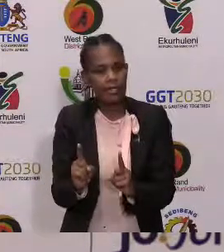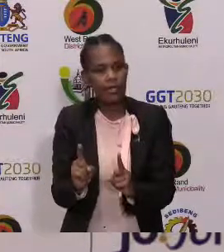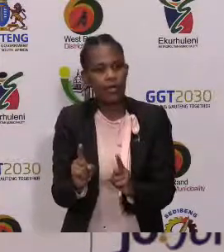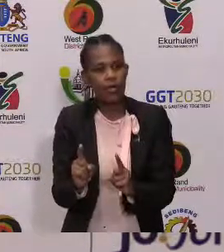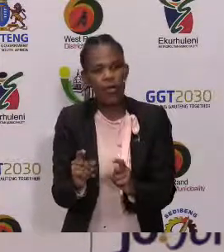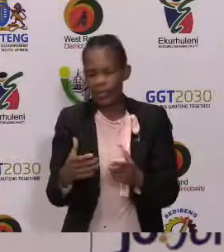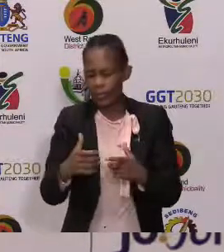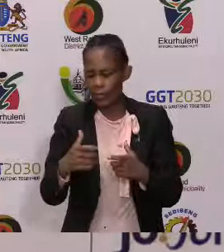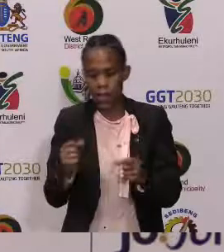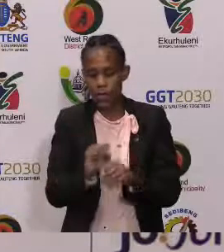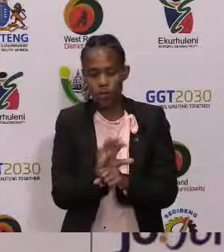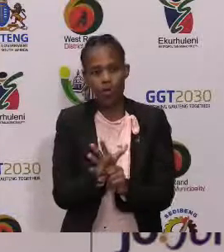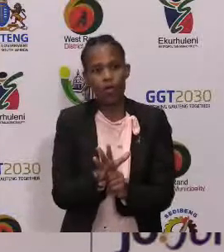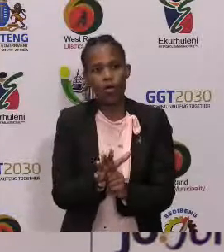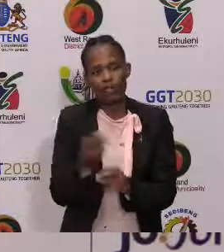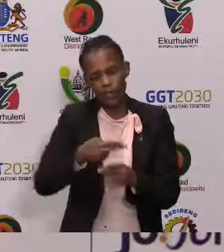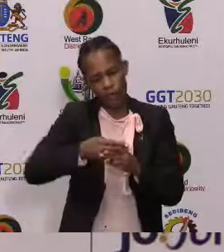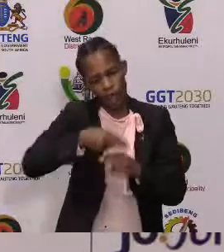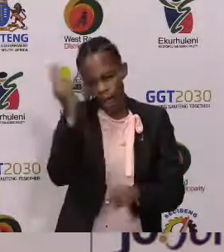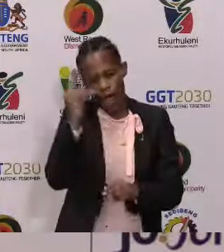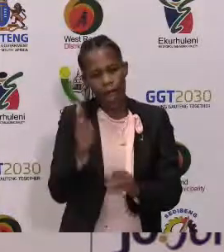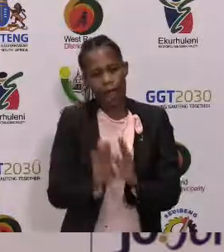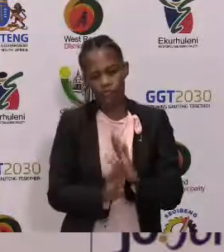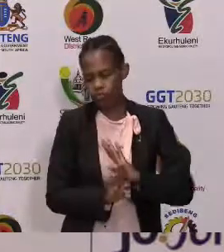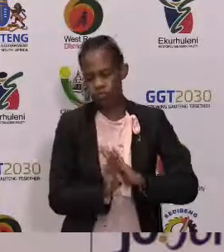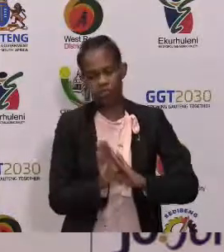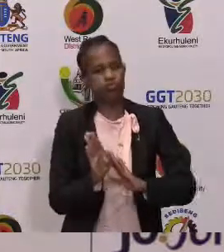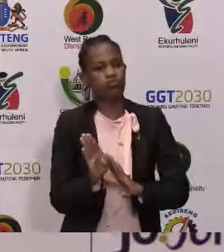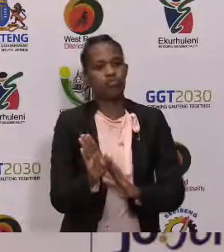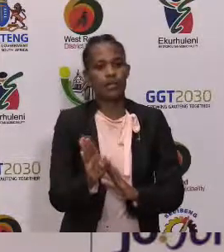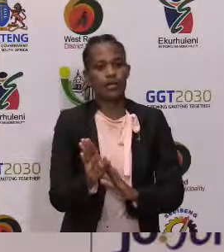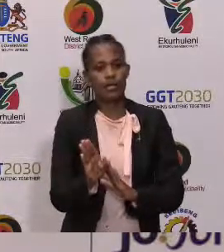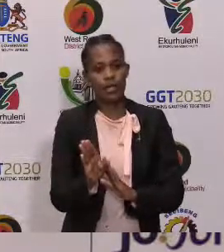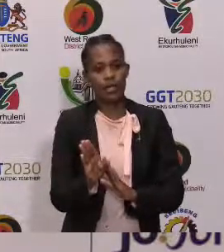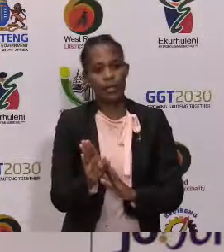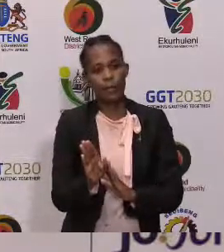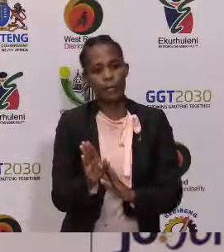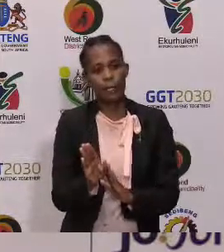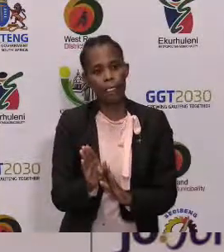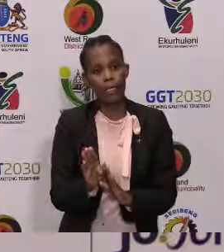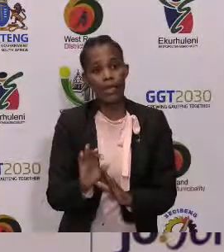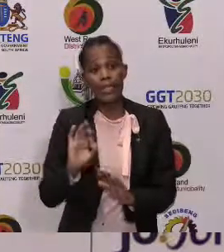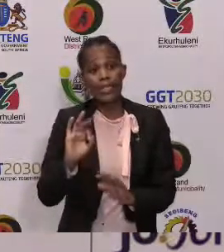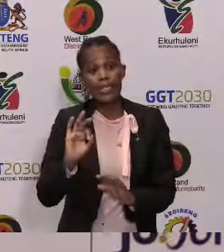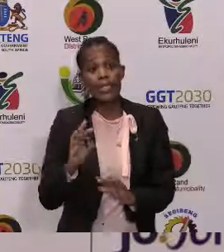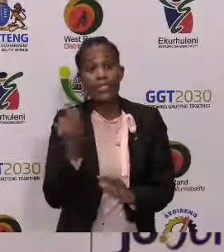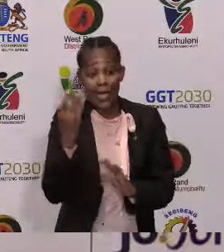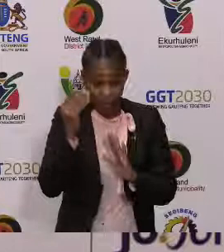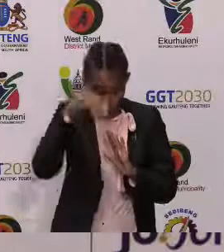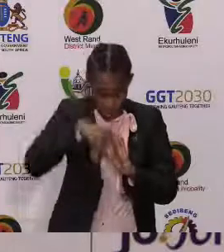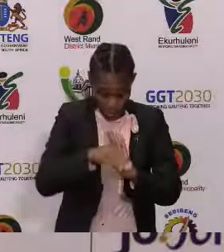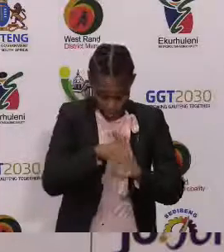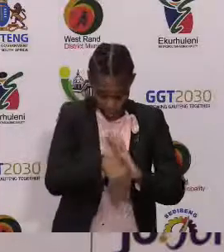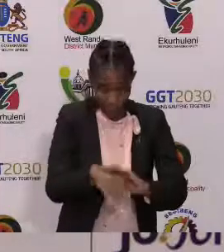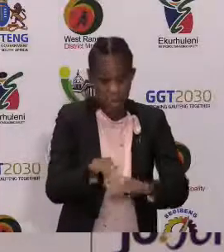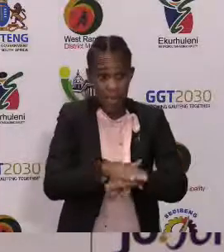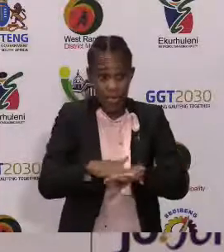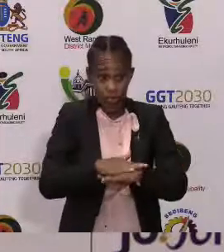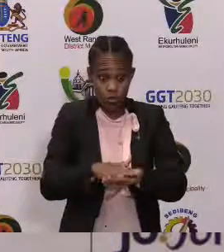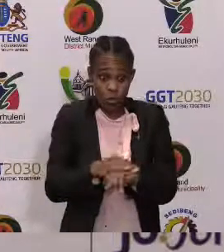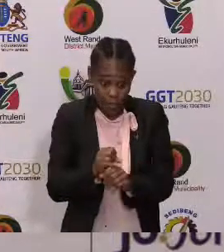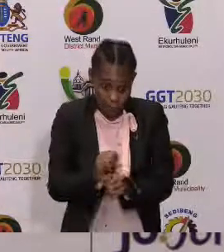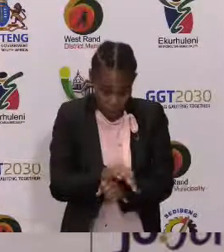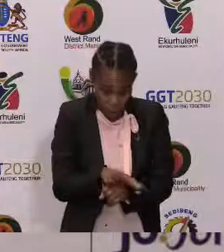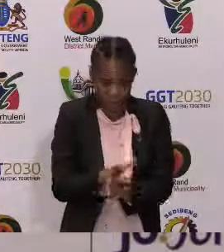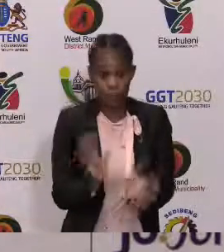when there is a third wave. It also helps, now the third wave, based on this high amount of infection that has taken